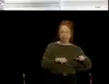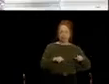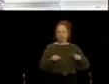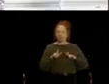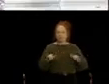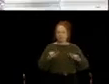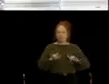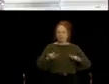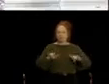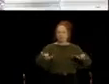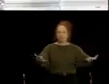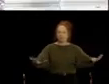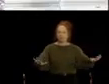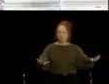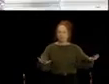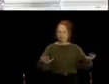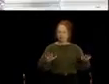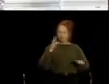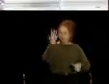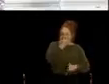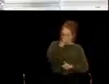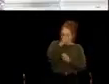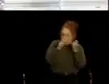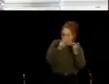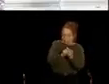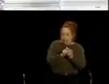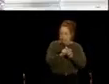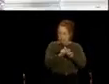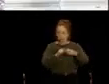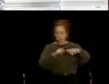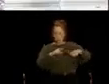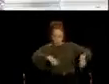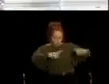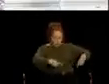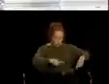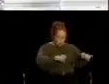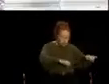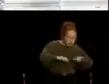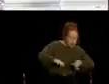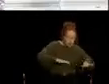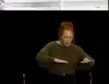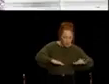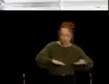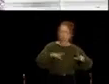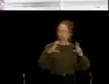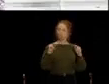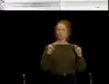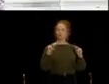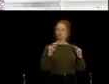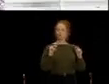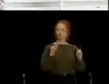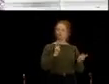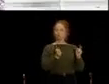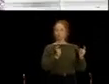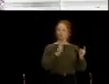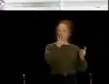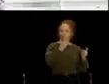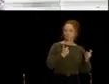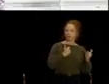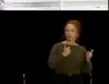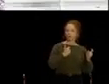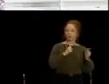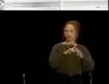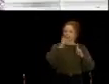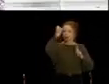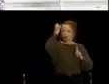look the same? No, but that feeling of love always was the same. That idea that I could do anything that I put